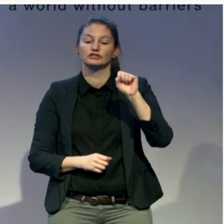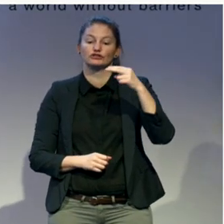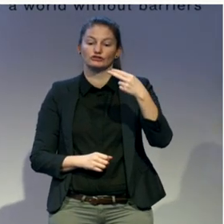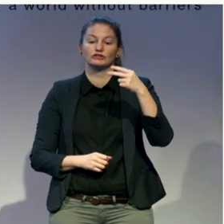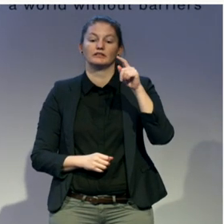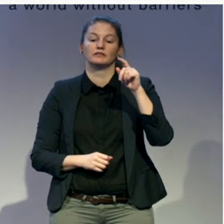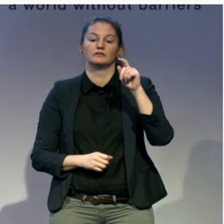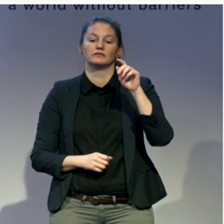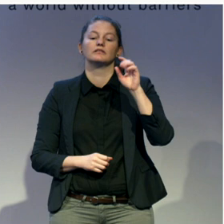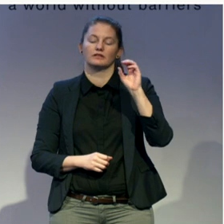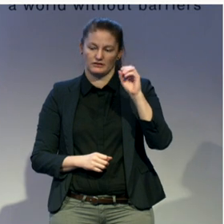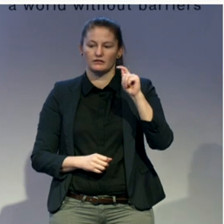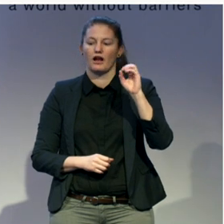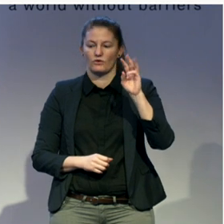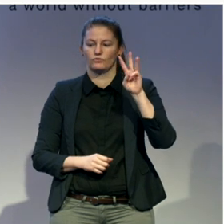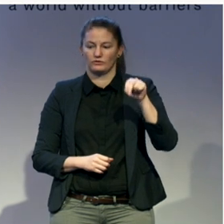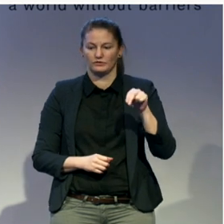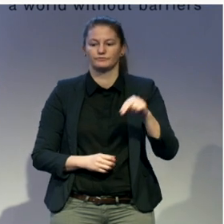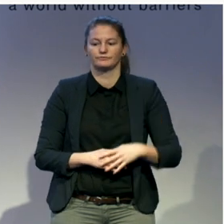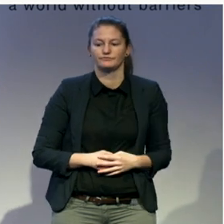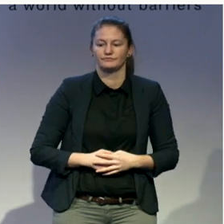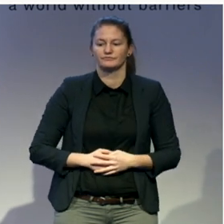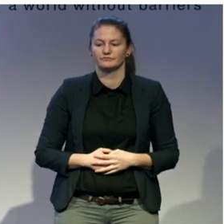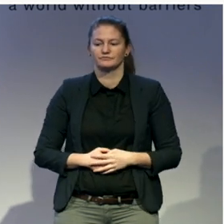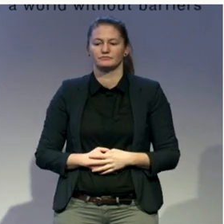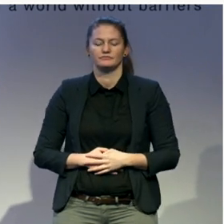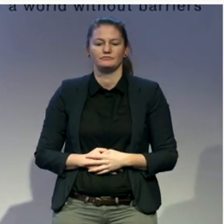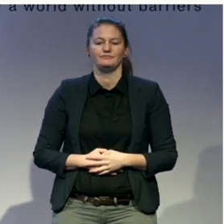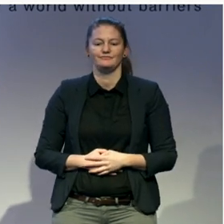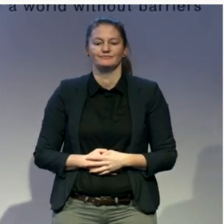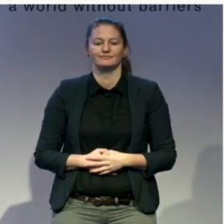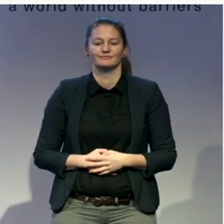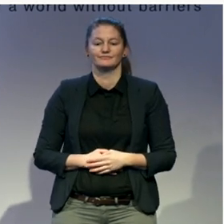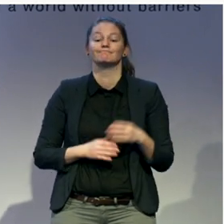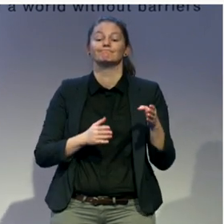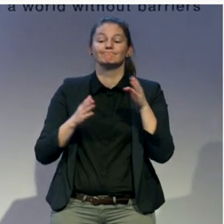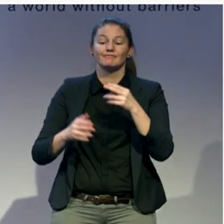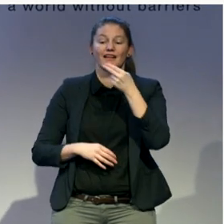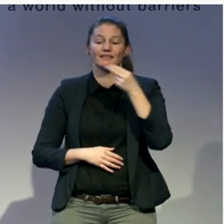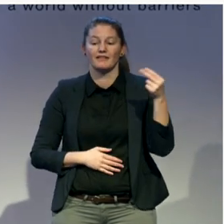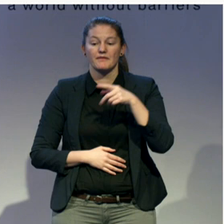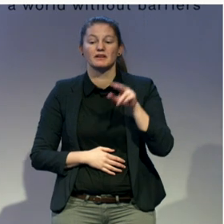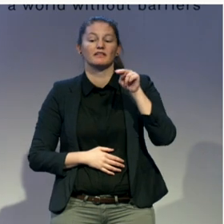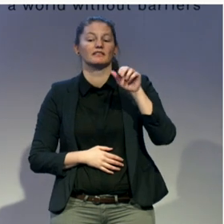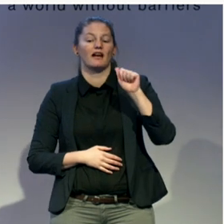are experts on sexual and reproductive rights in Colombia. We'll be presenting the project My Sexuality, My Right.